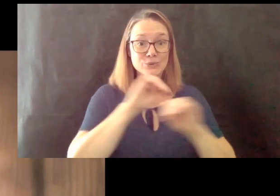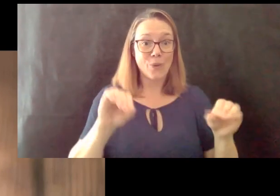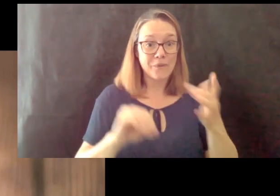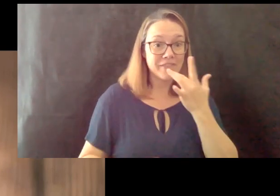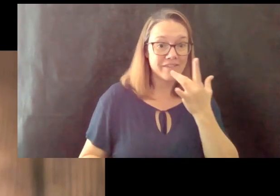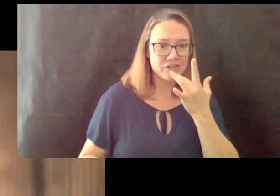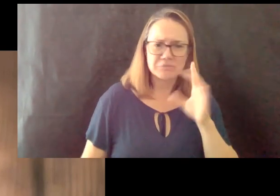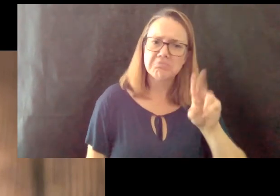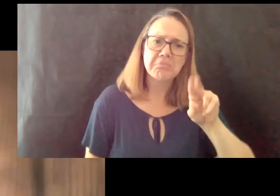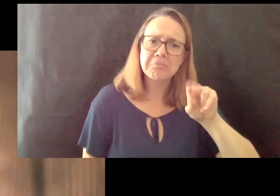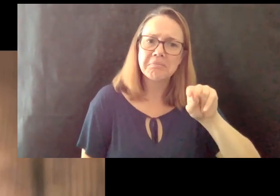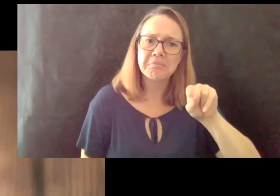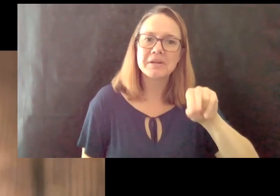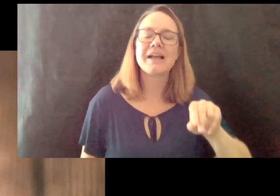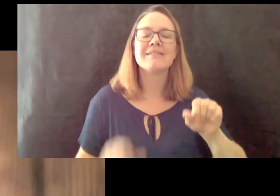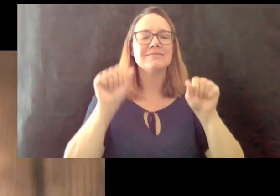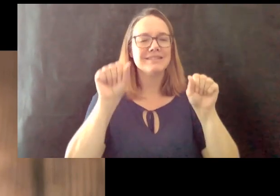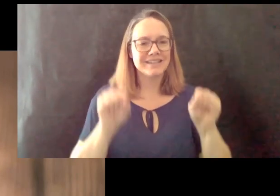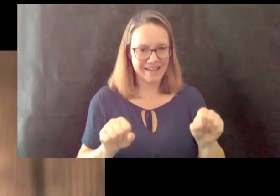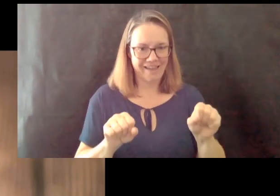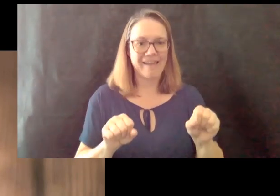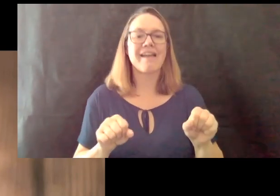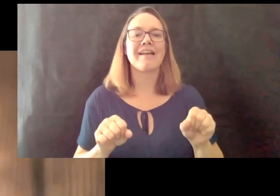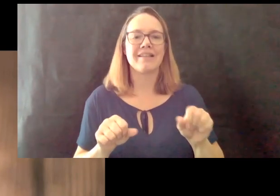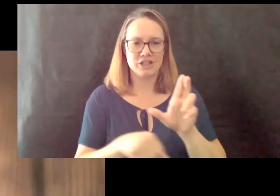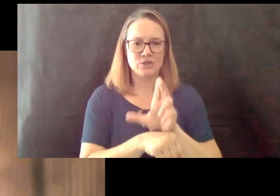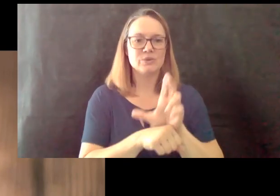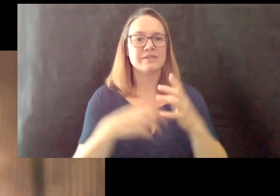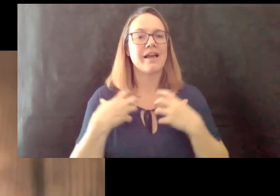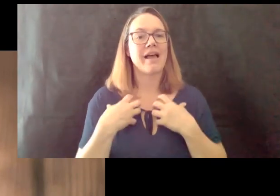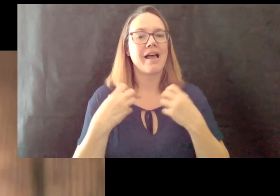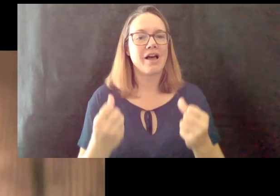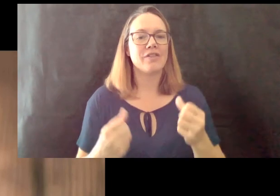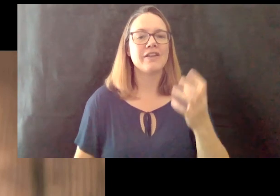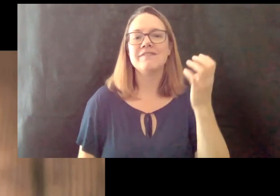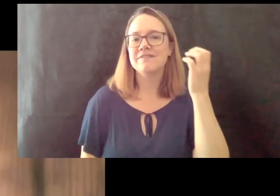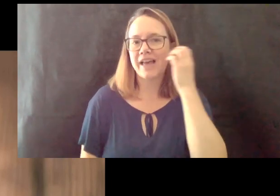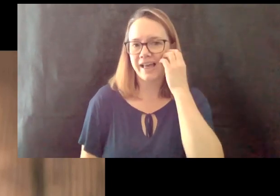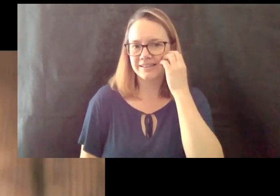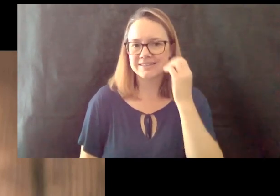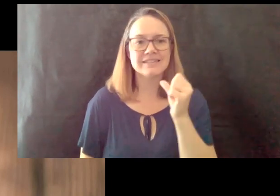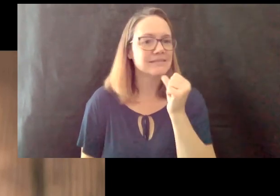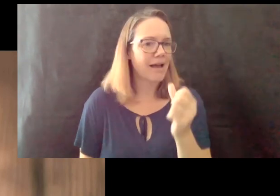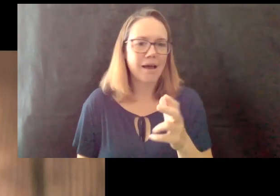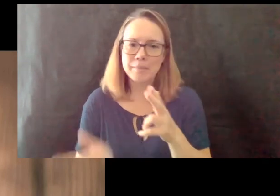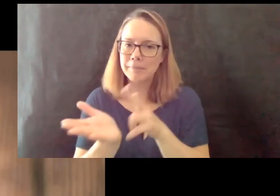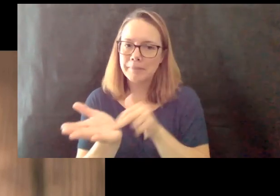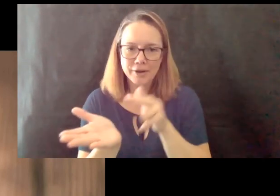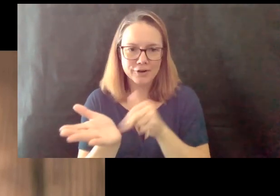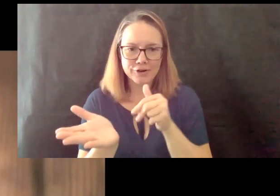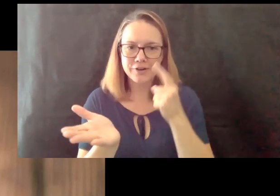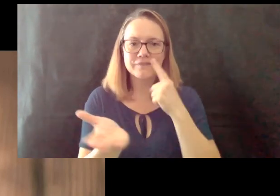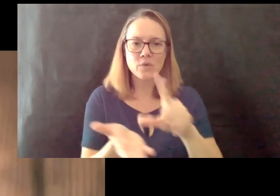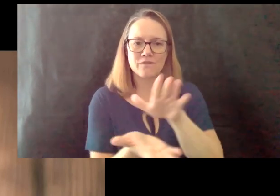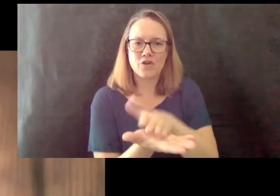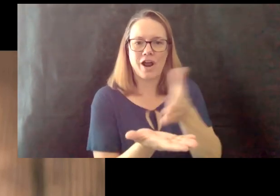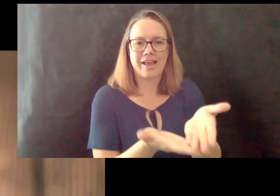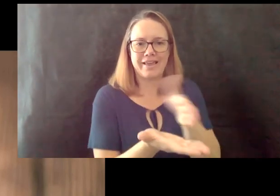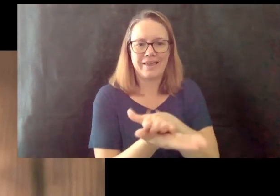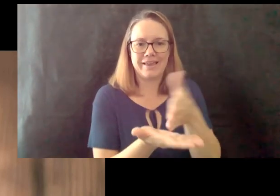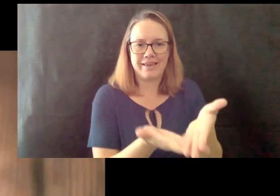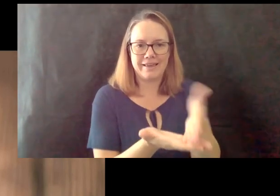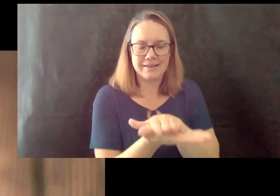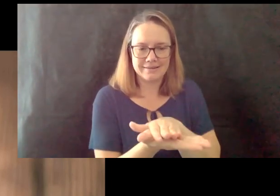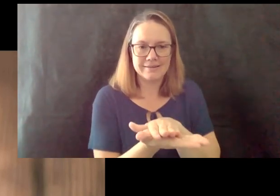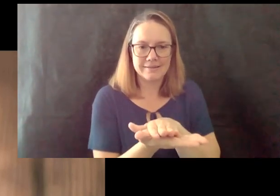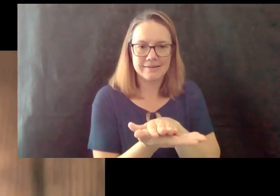sacrifice flavor. That's the point I wanna make. We can substitute and use healthy fats instead of butter for frying or